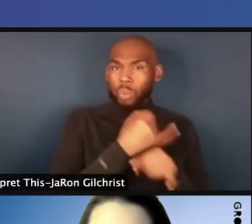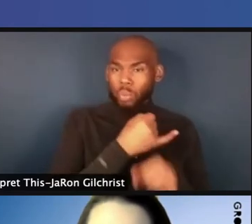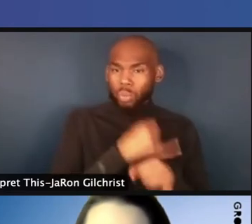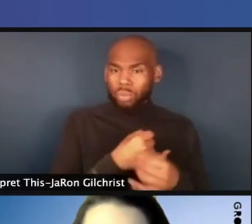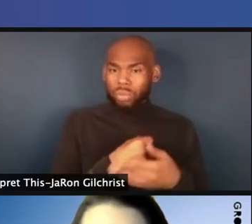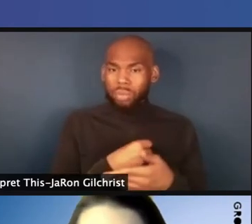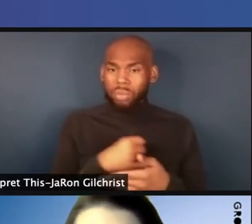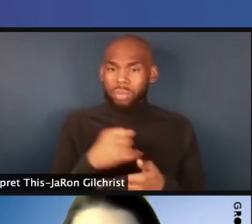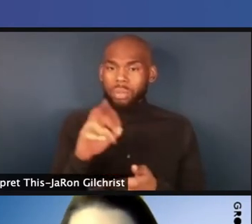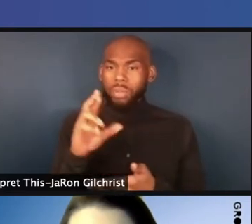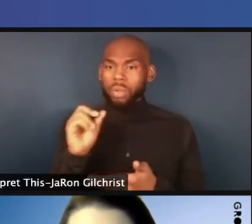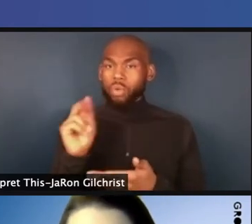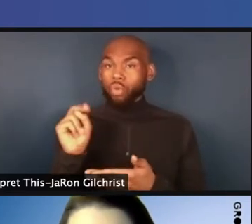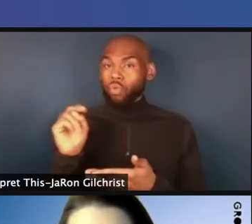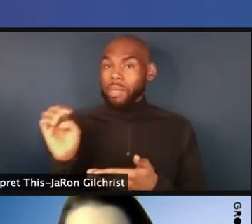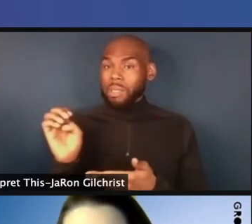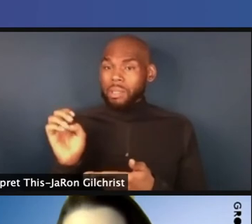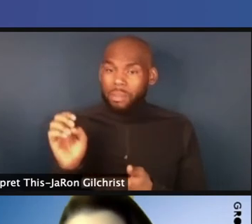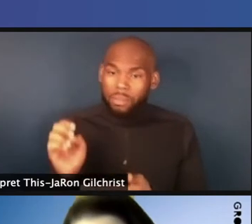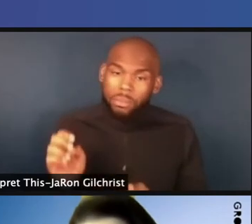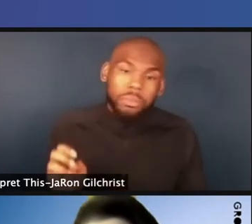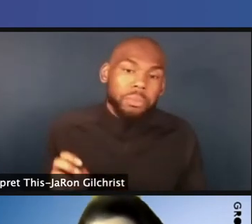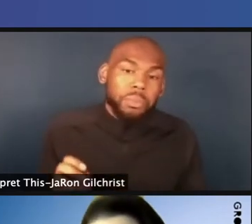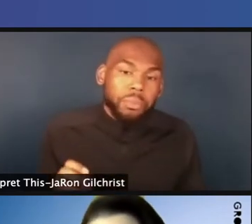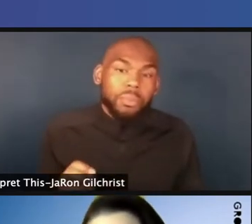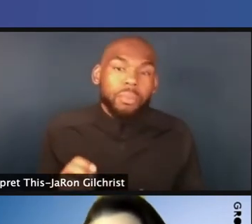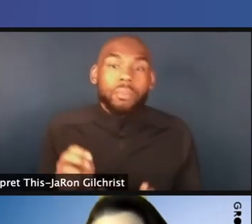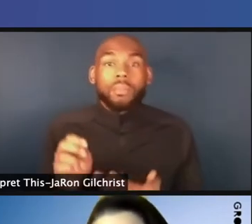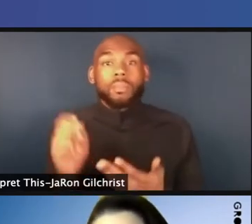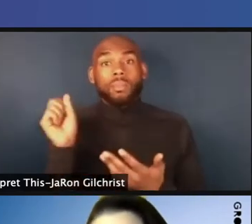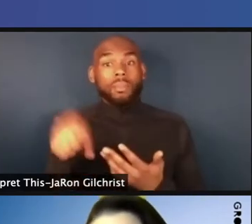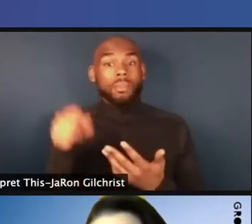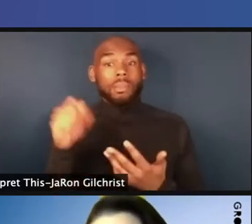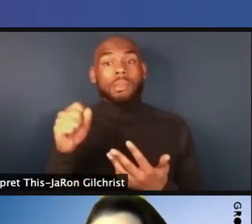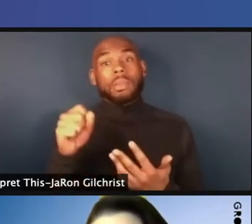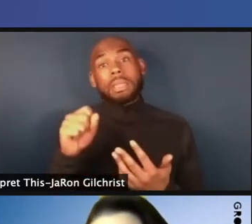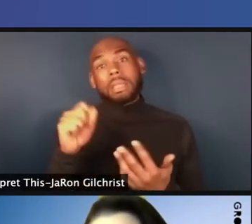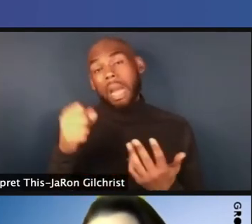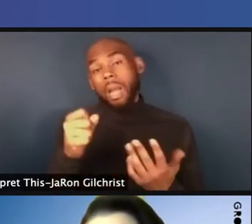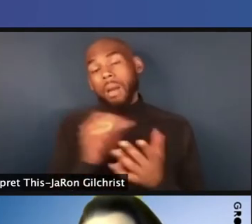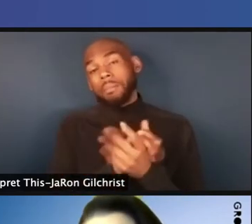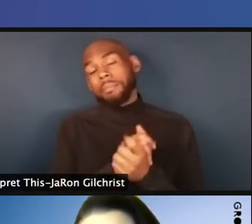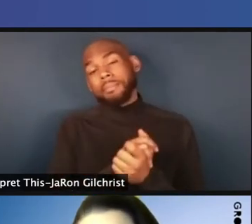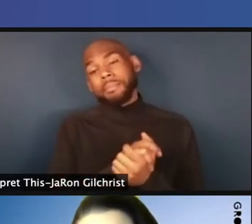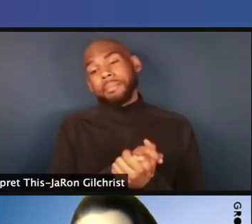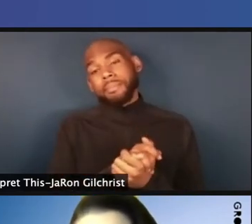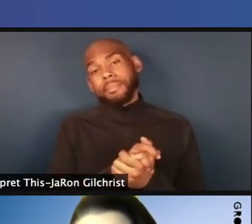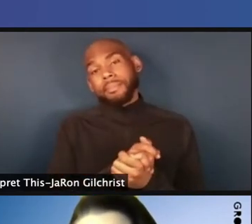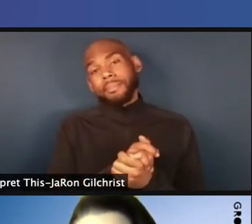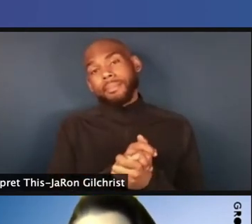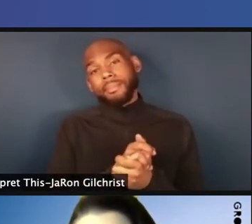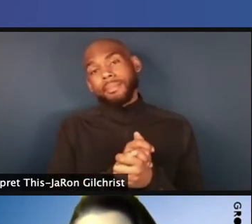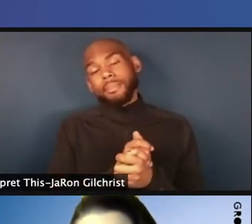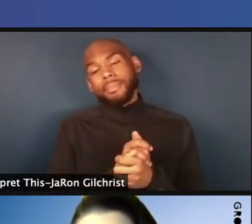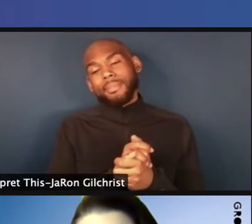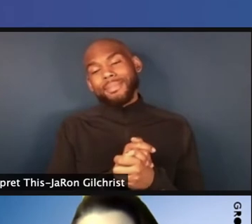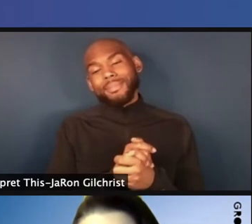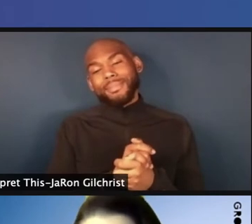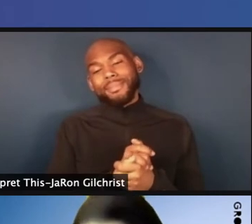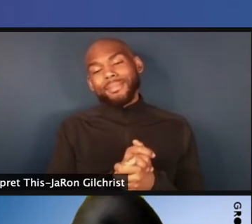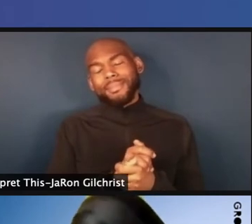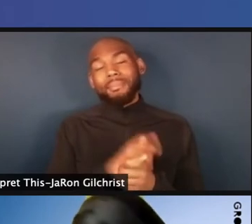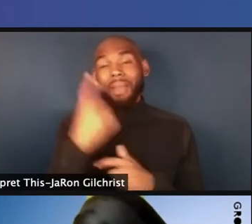God. Like, I know, sorry. I mean, it's, when, I think a